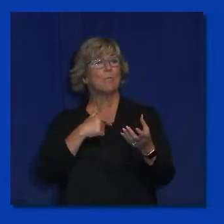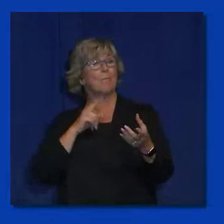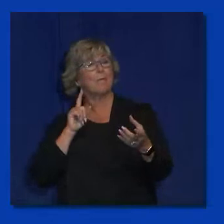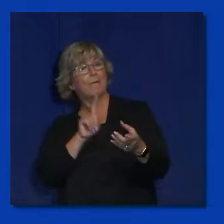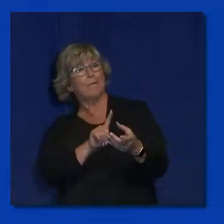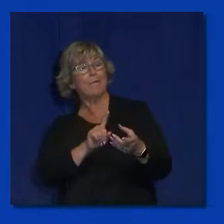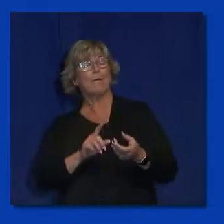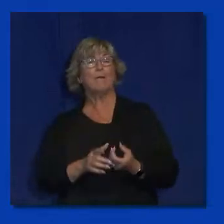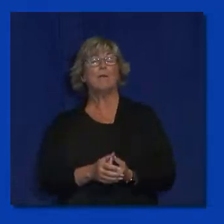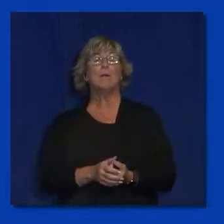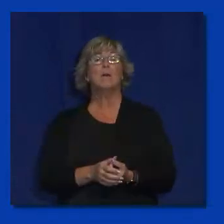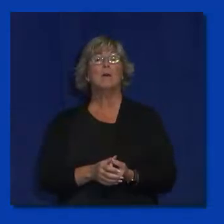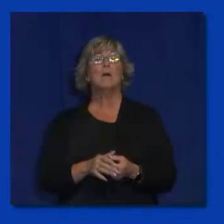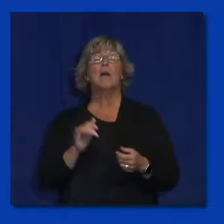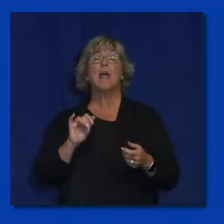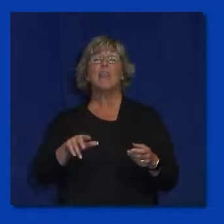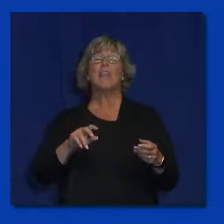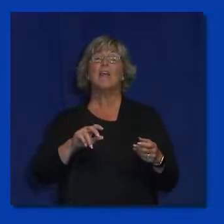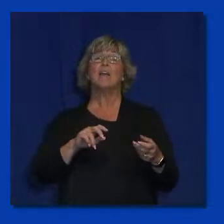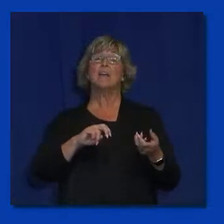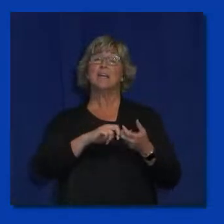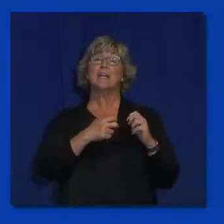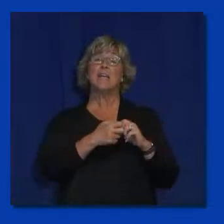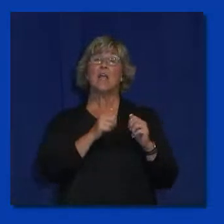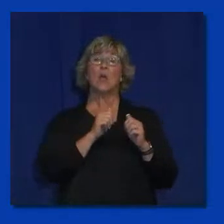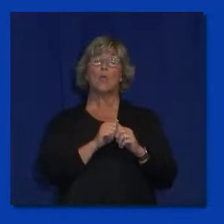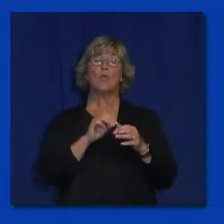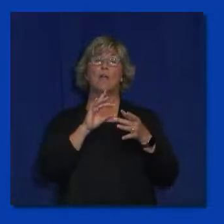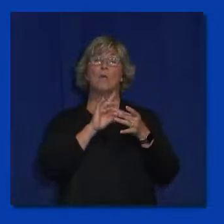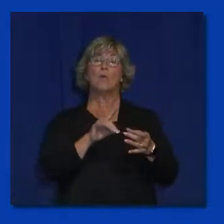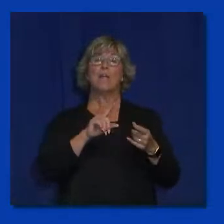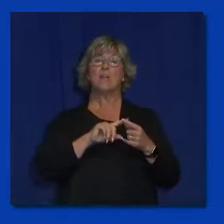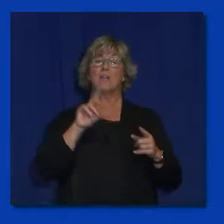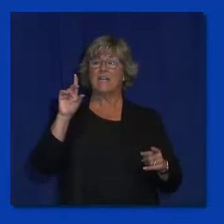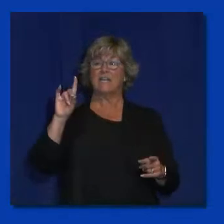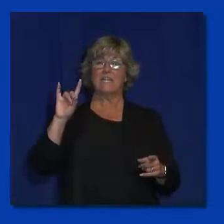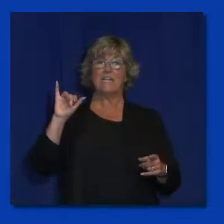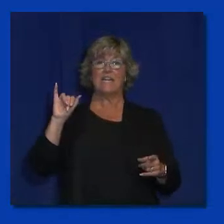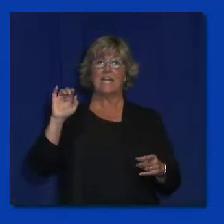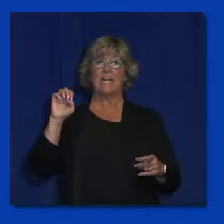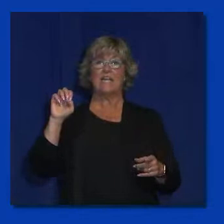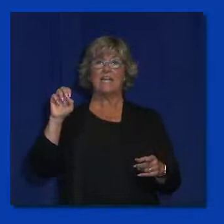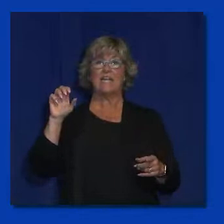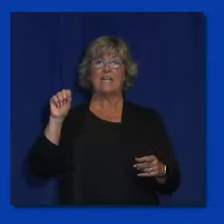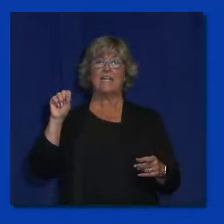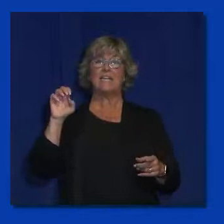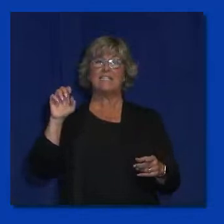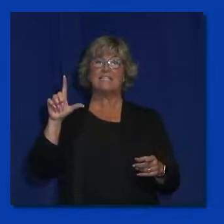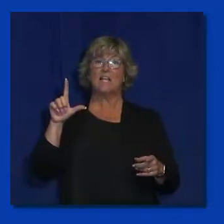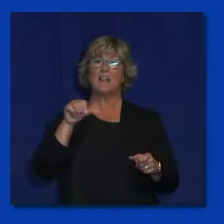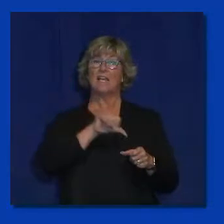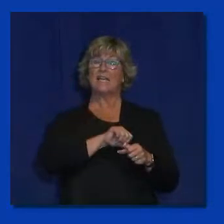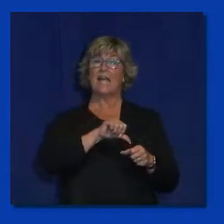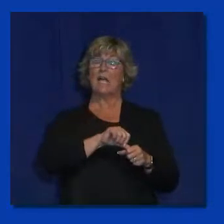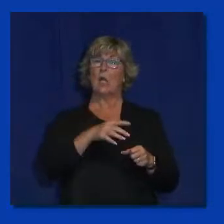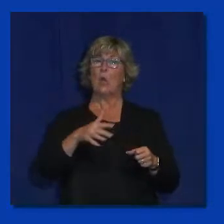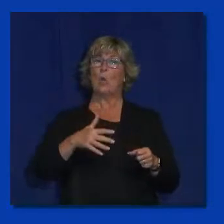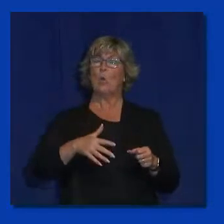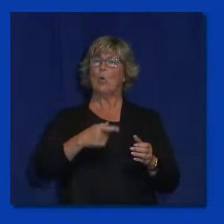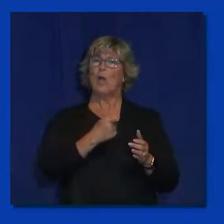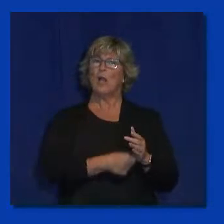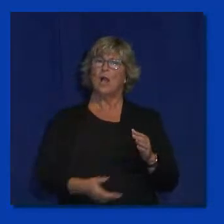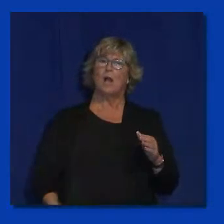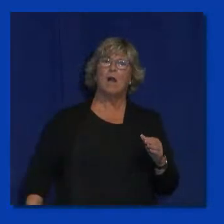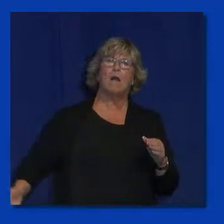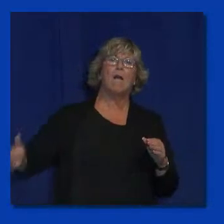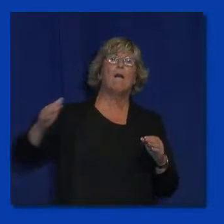The issue associated with diesel is often forgotten. And we have huge diesel cost